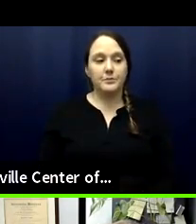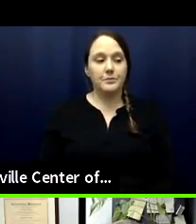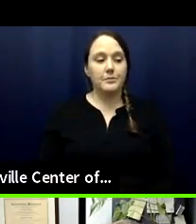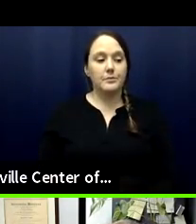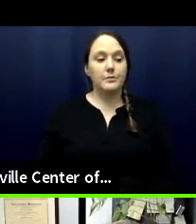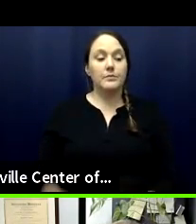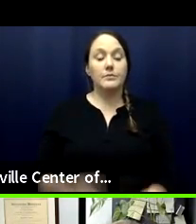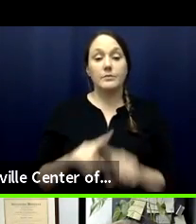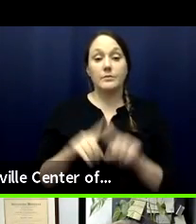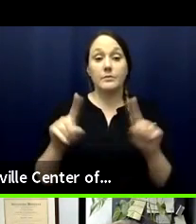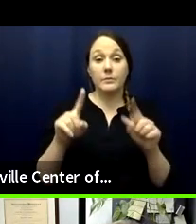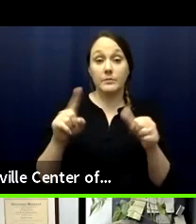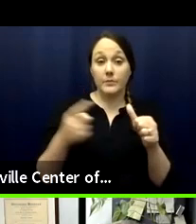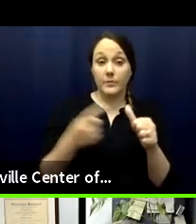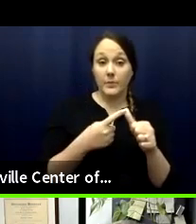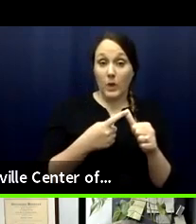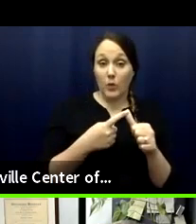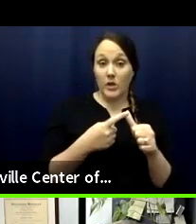But your original